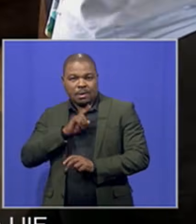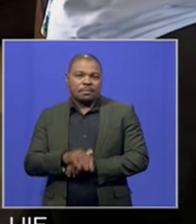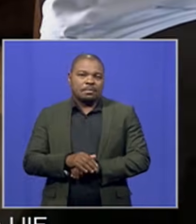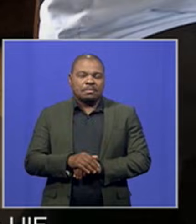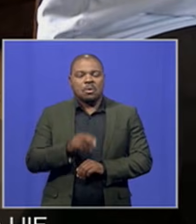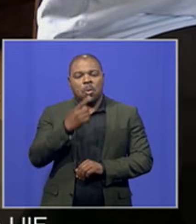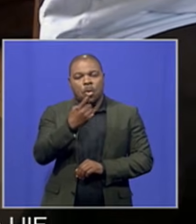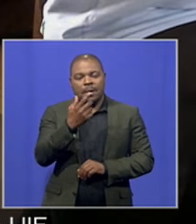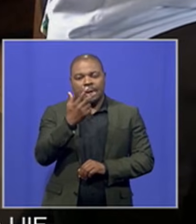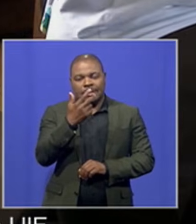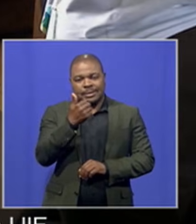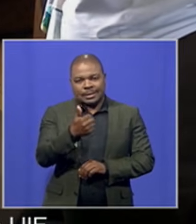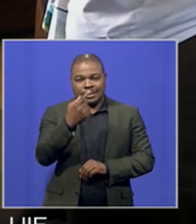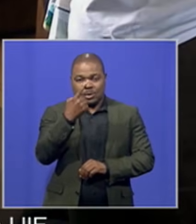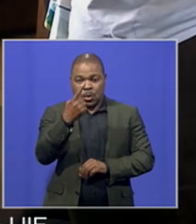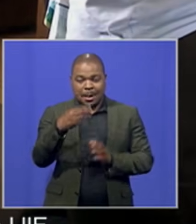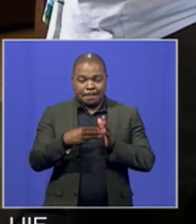tse